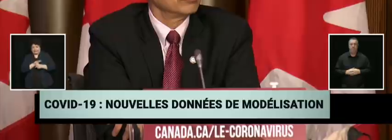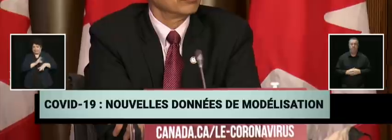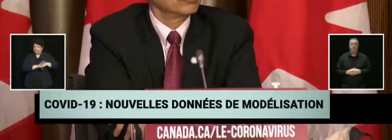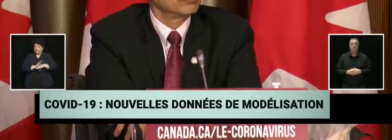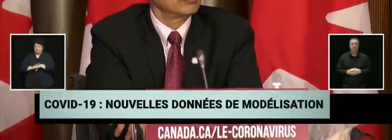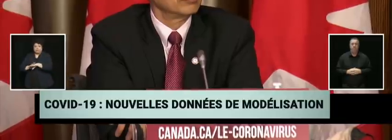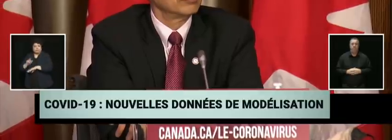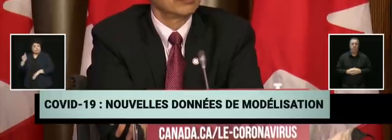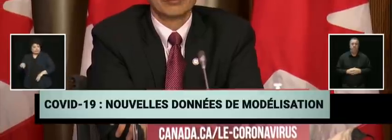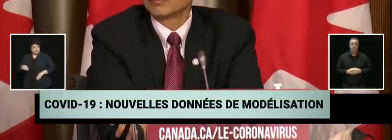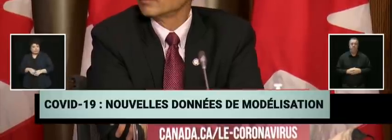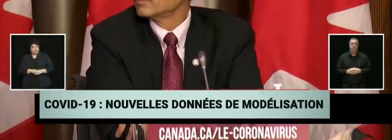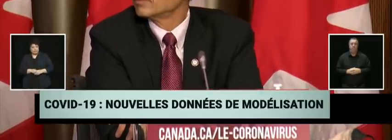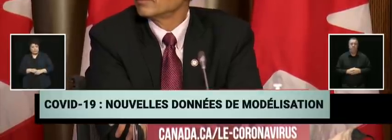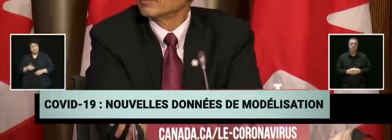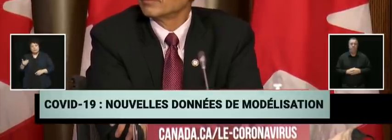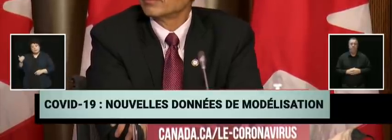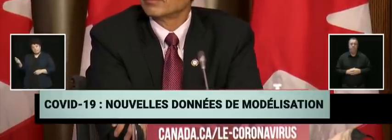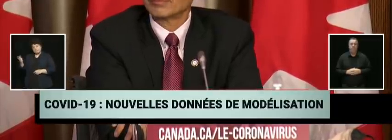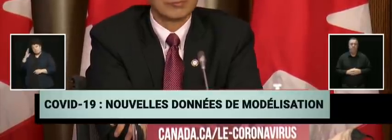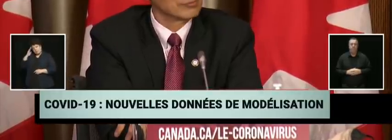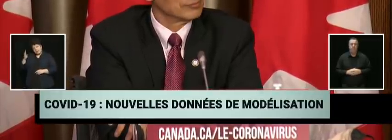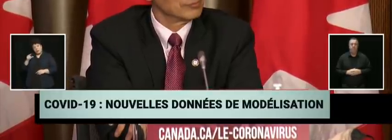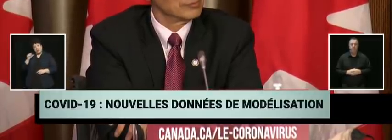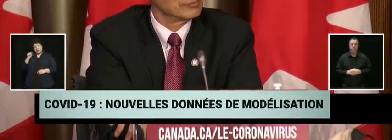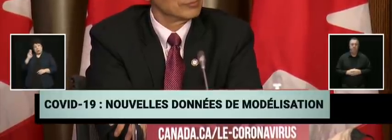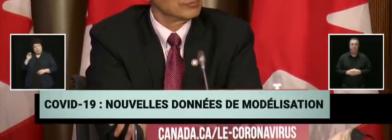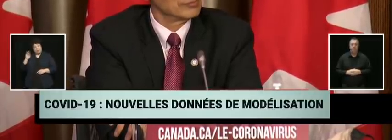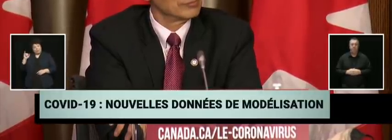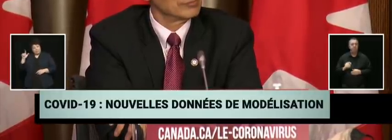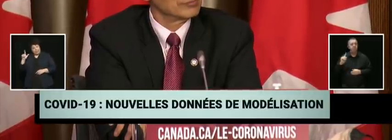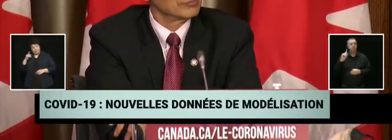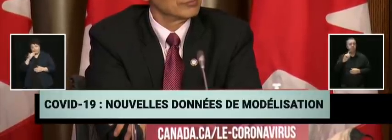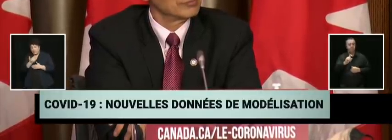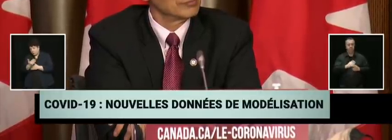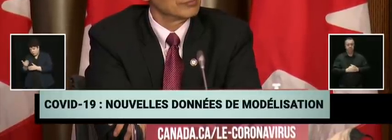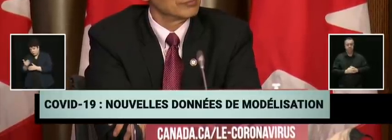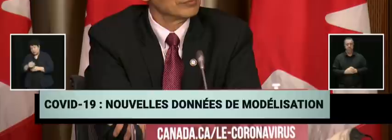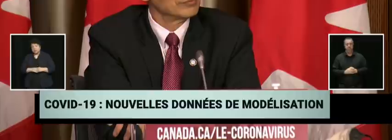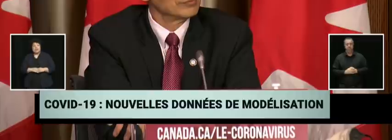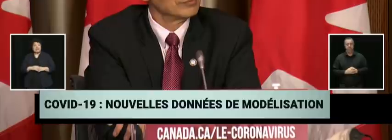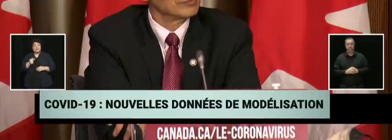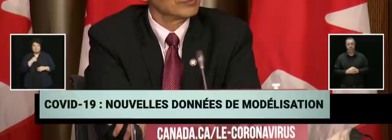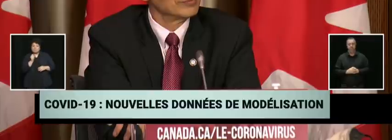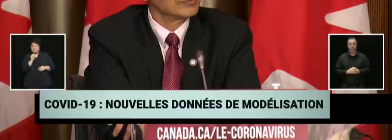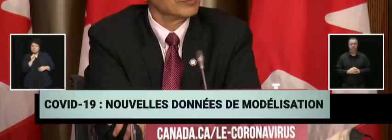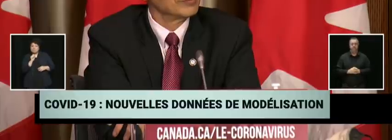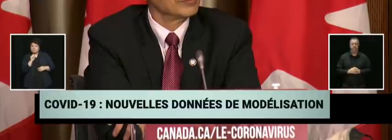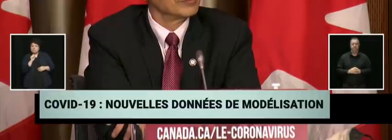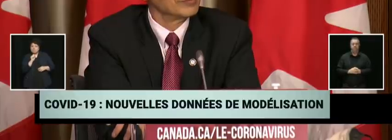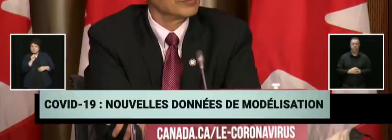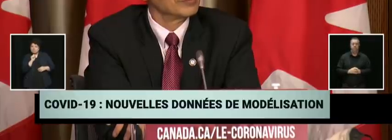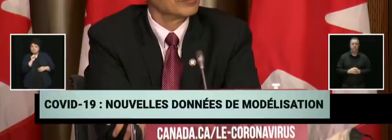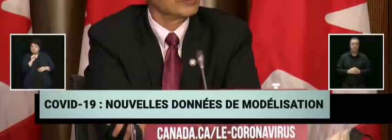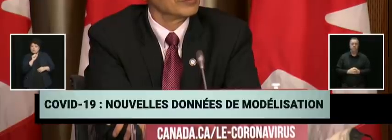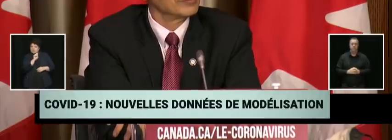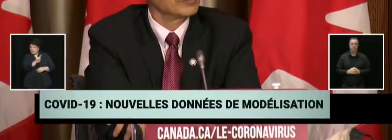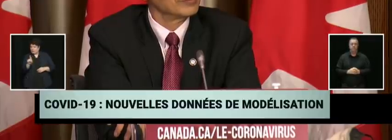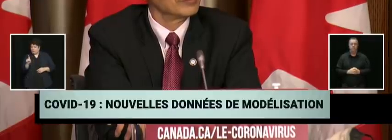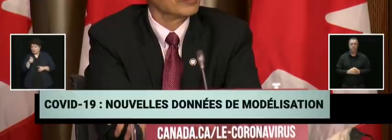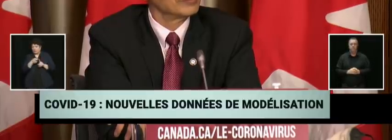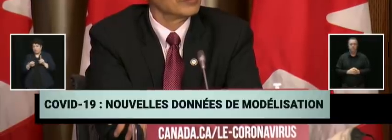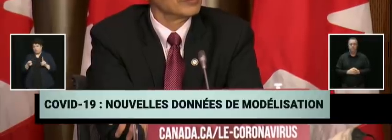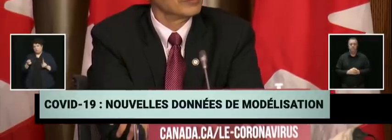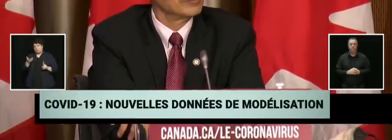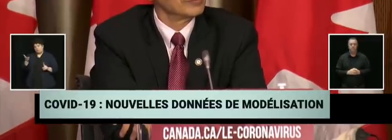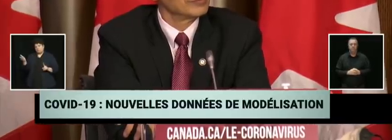Hi there, Marika Walsh with the Globe and Mail. Good morning. Just a question for my colleagues, for Minister